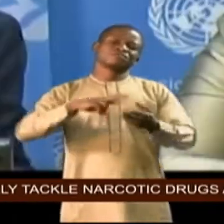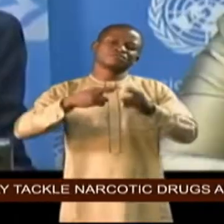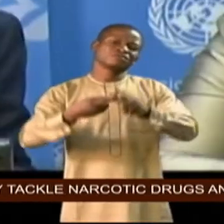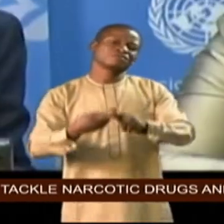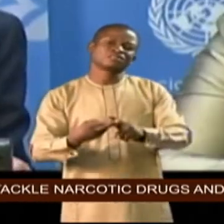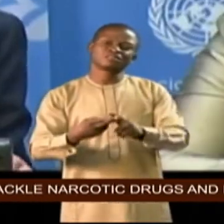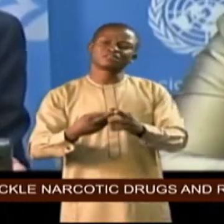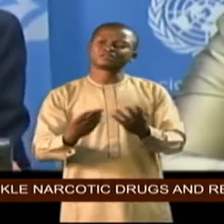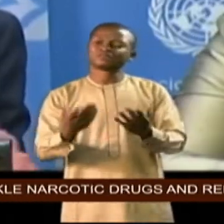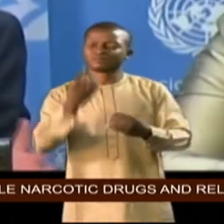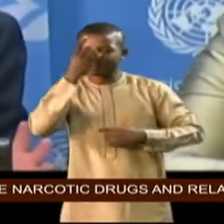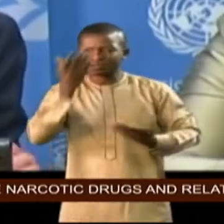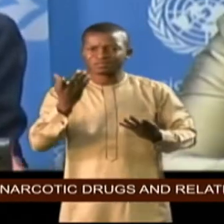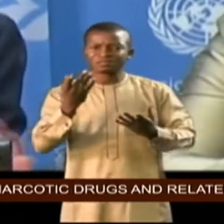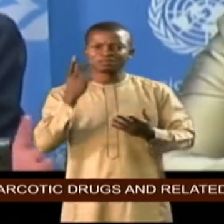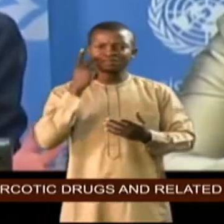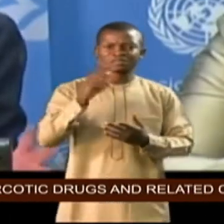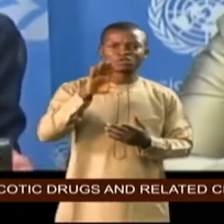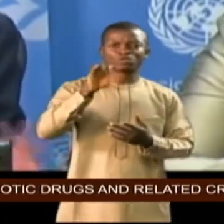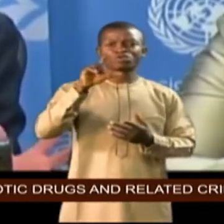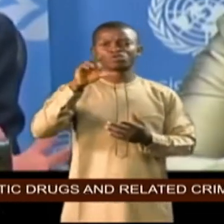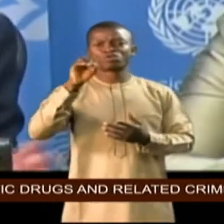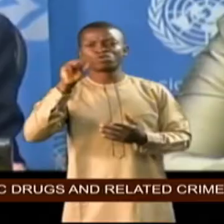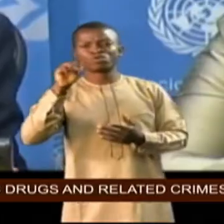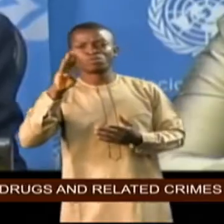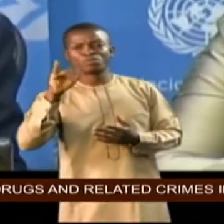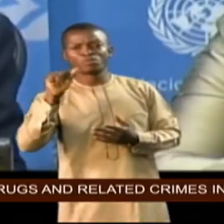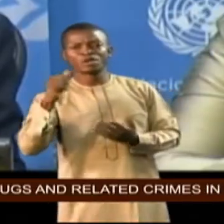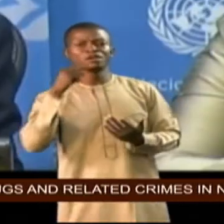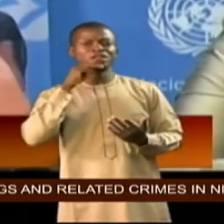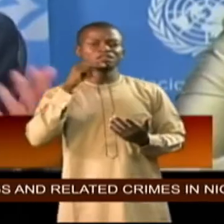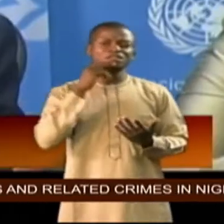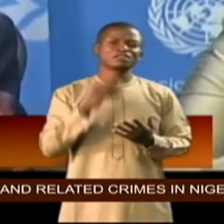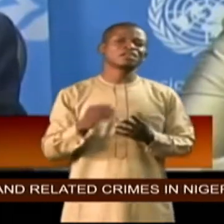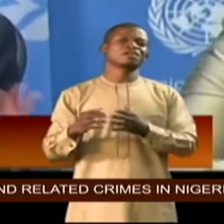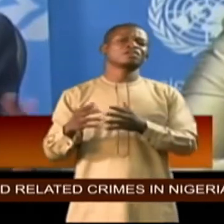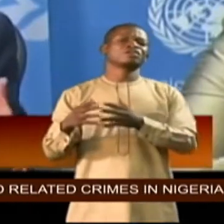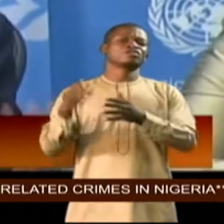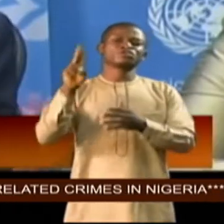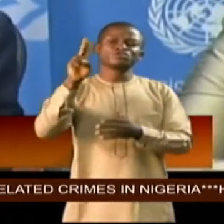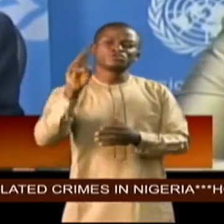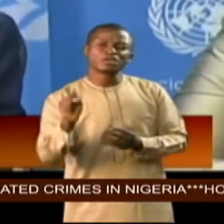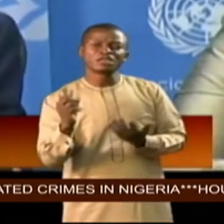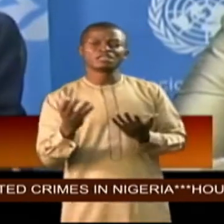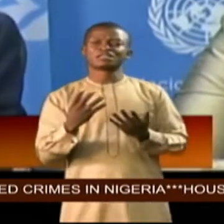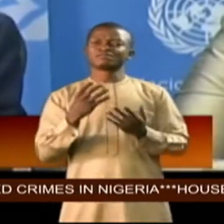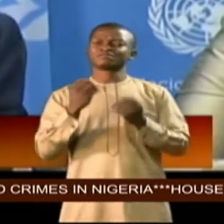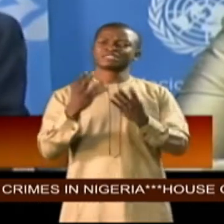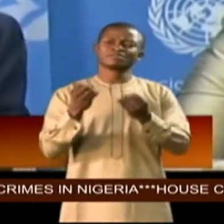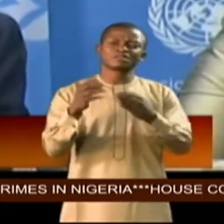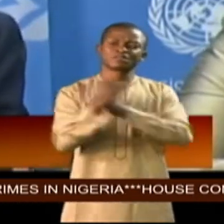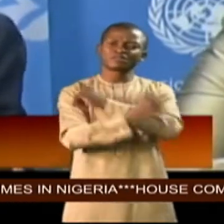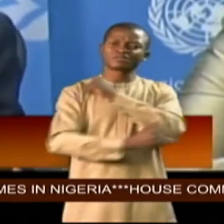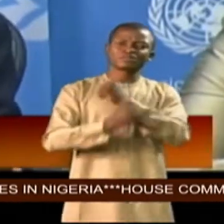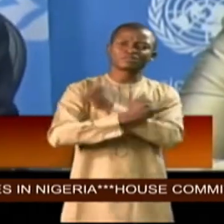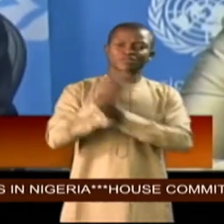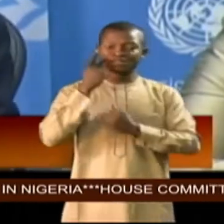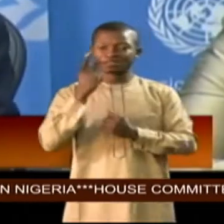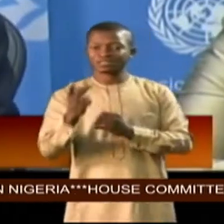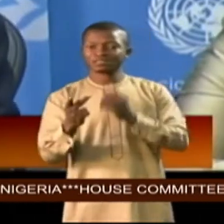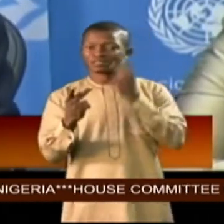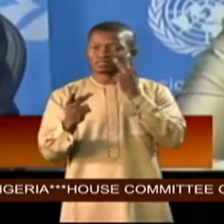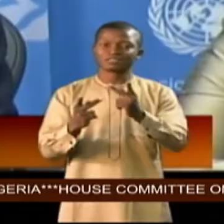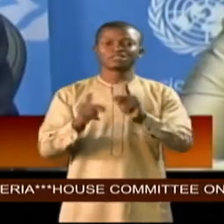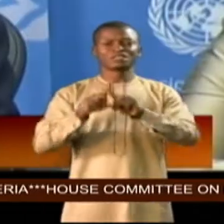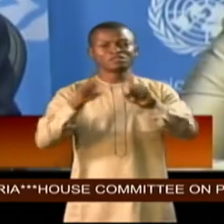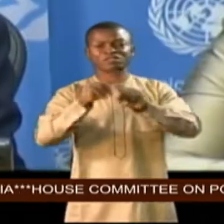causes. We look at Colombia, Nigeria, Pakistan, and United States, and we show the huge inequalities between different groups of